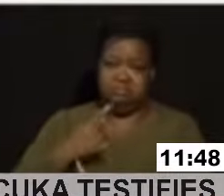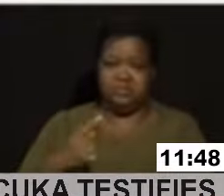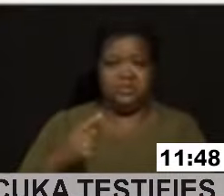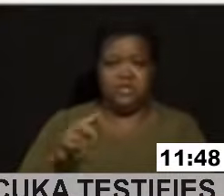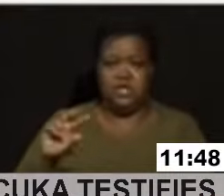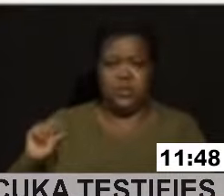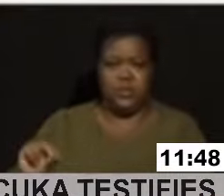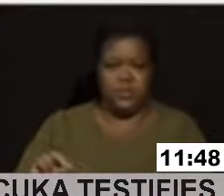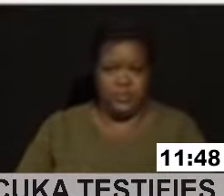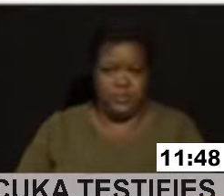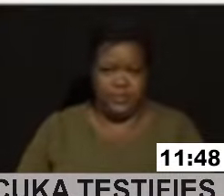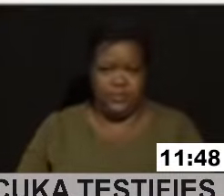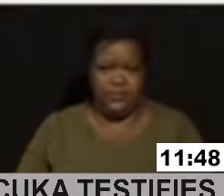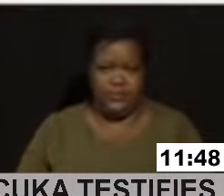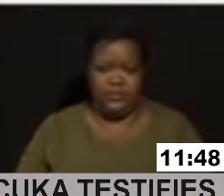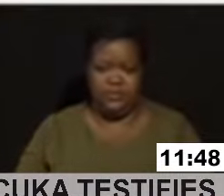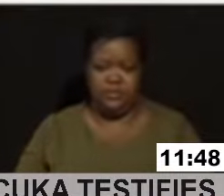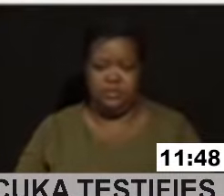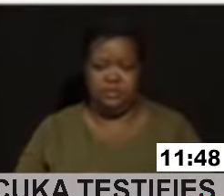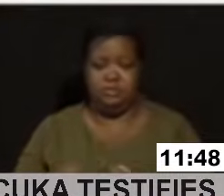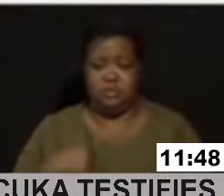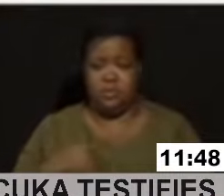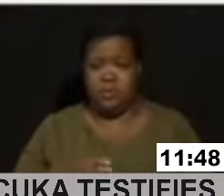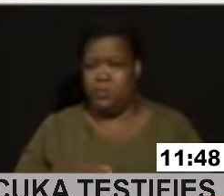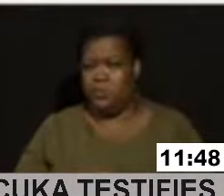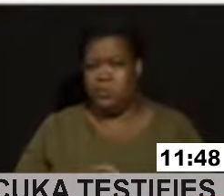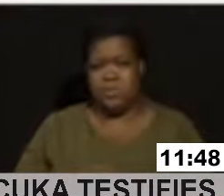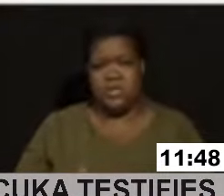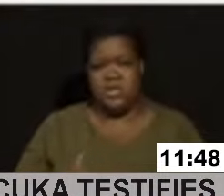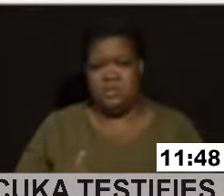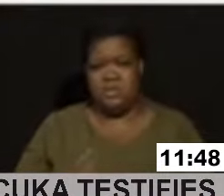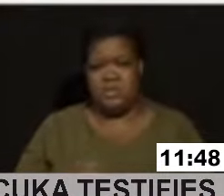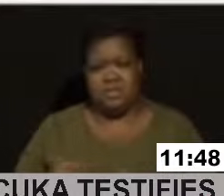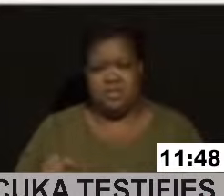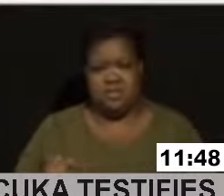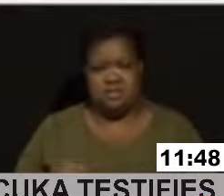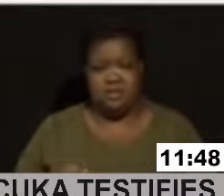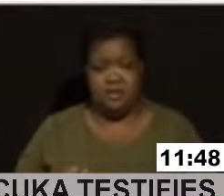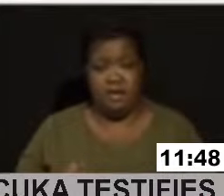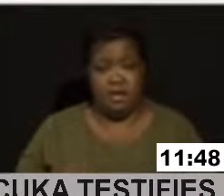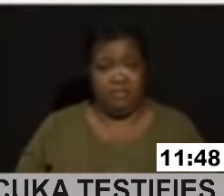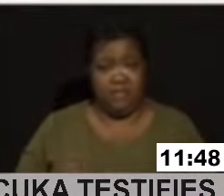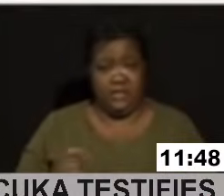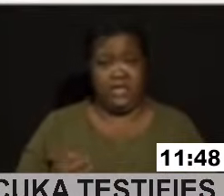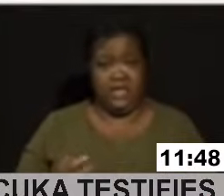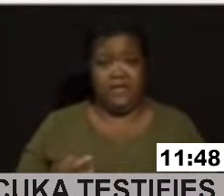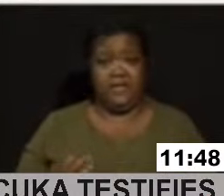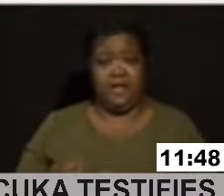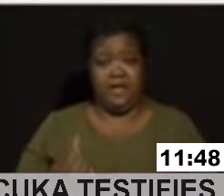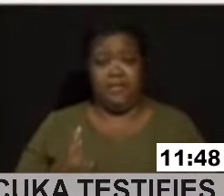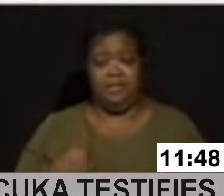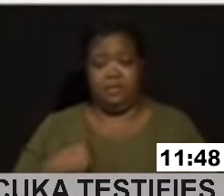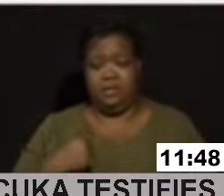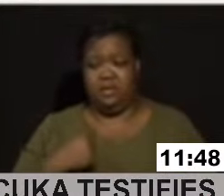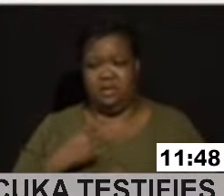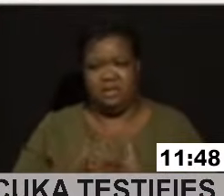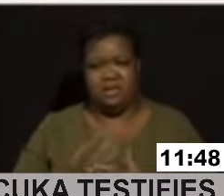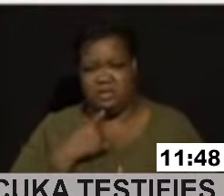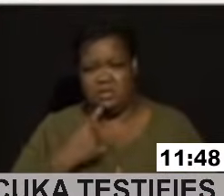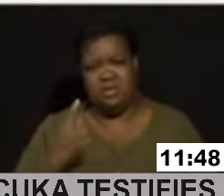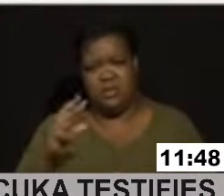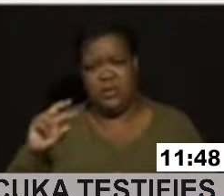So it never happened during my time. If it had happened, I would have been able to say no, sorry, it's not going to happen.